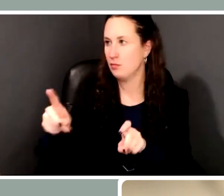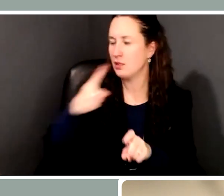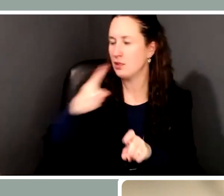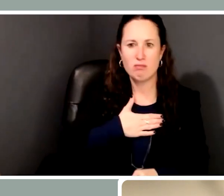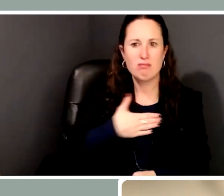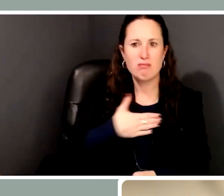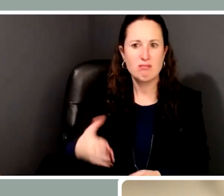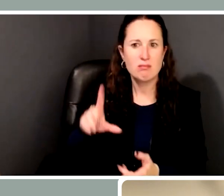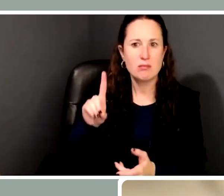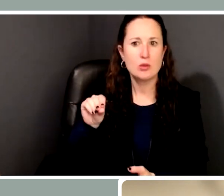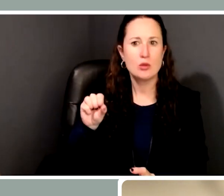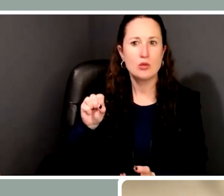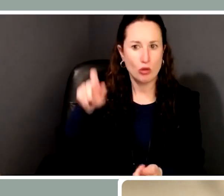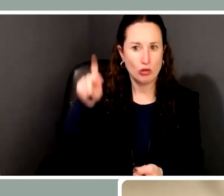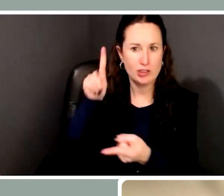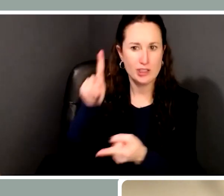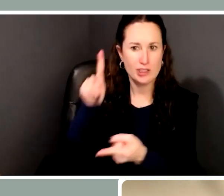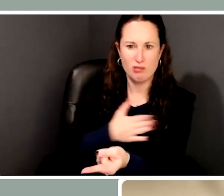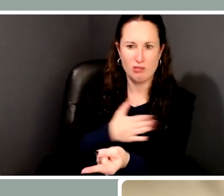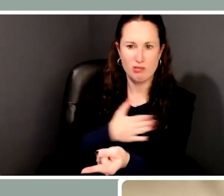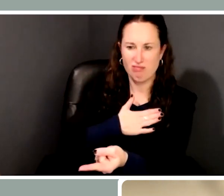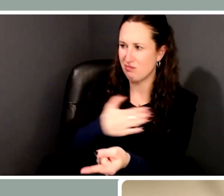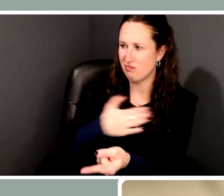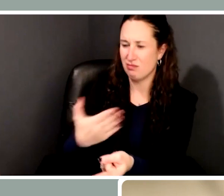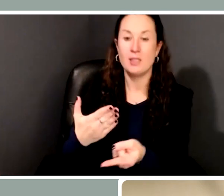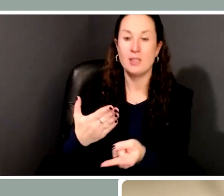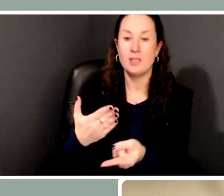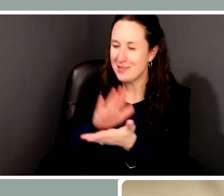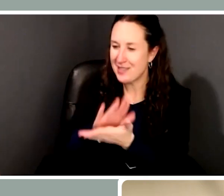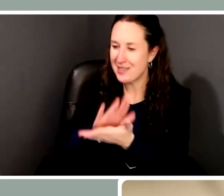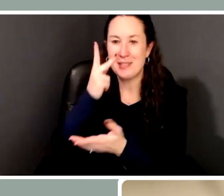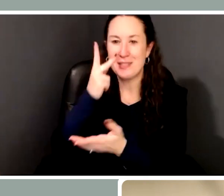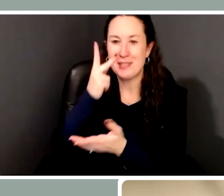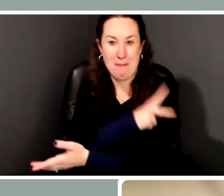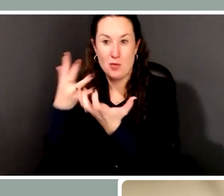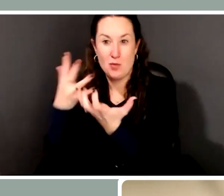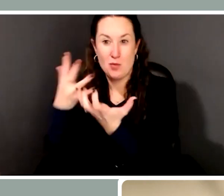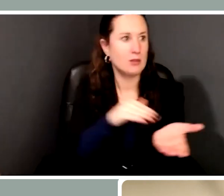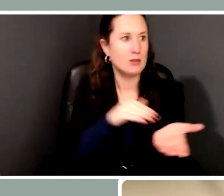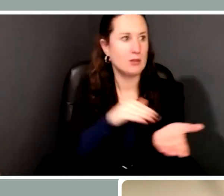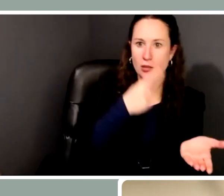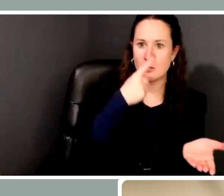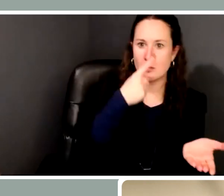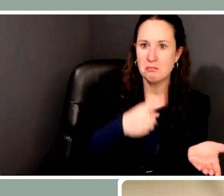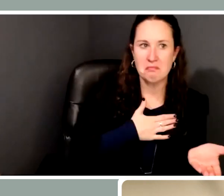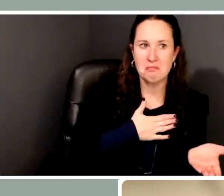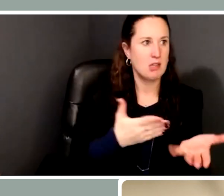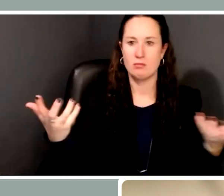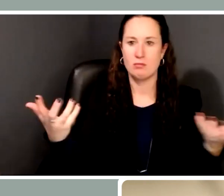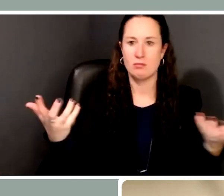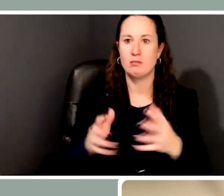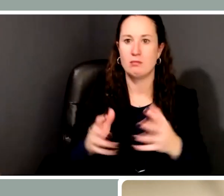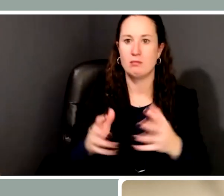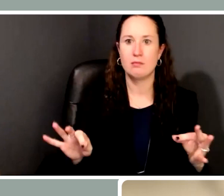good to see that most doctors were also happy and interested in reducing doses, because we really do want to be